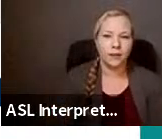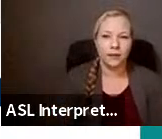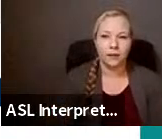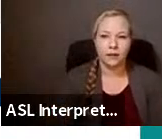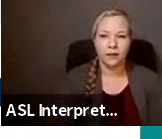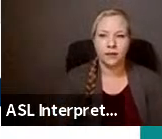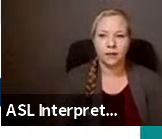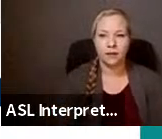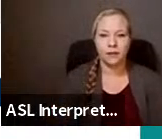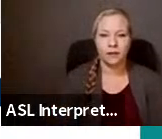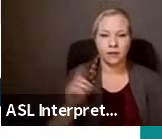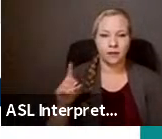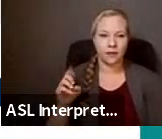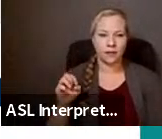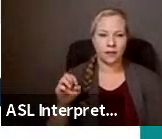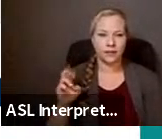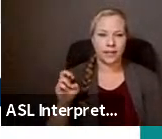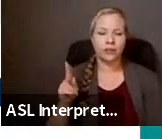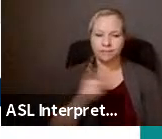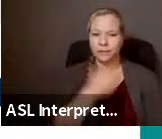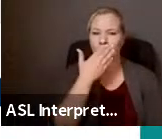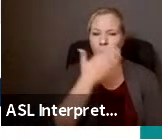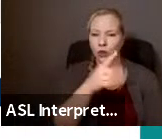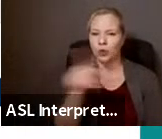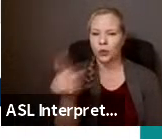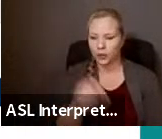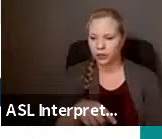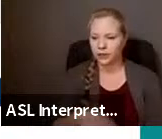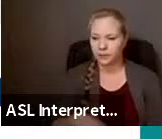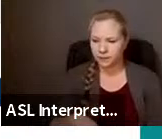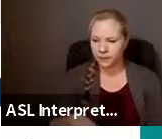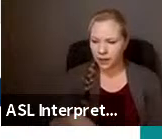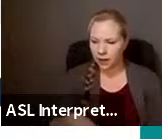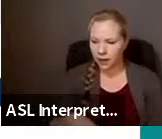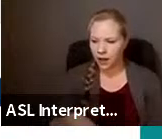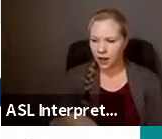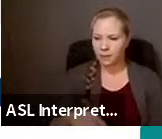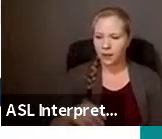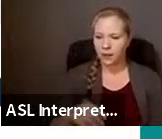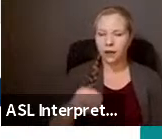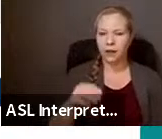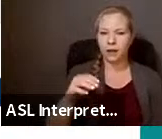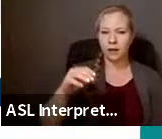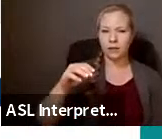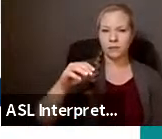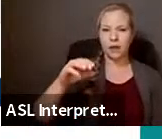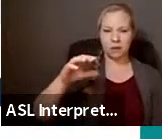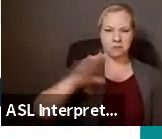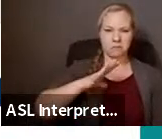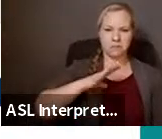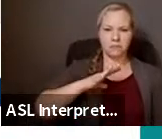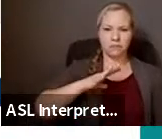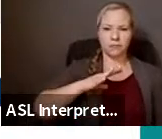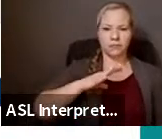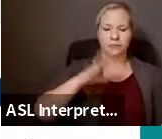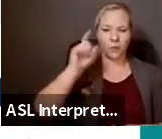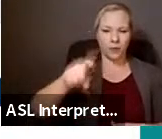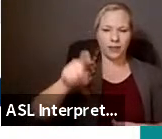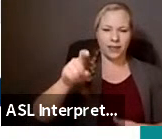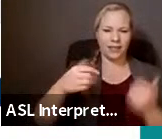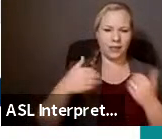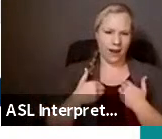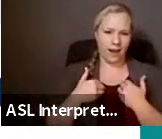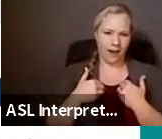It's a good question, Mark. And my understanding is that we would need 2 of them to accommodate